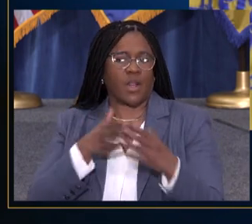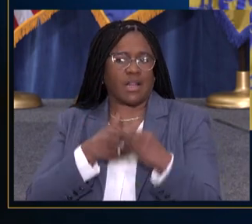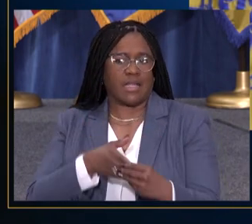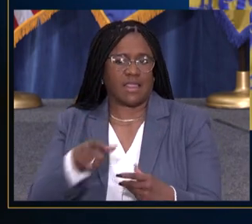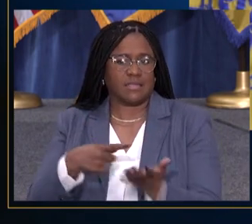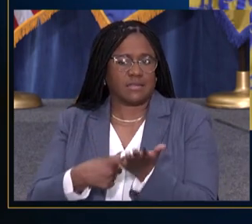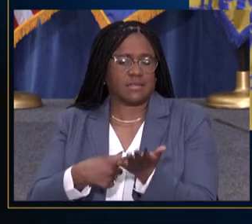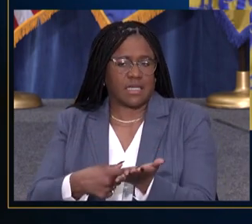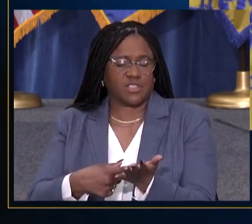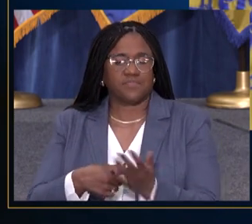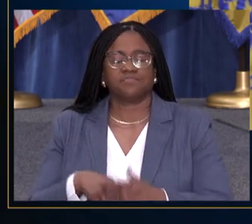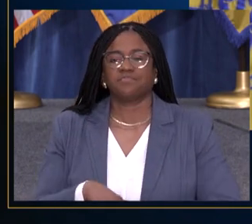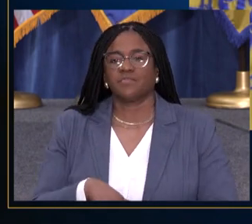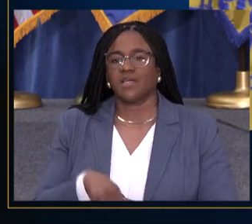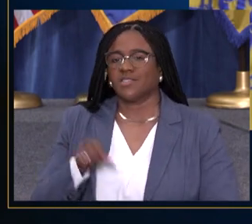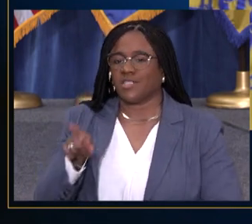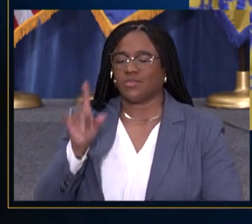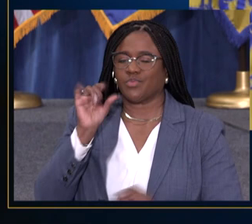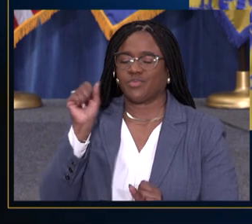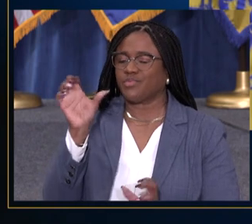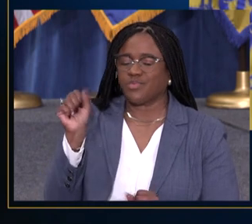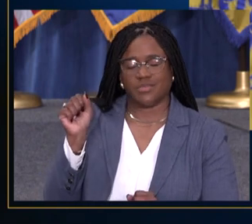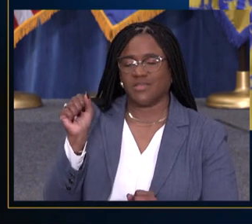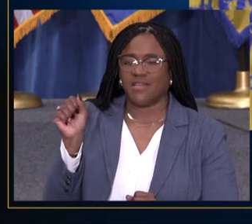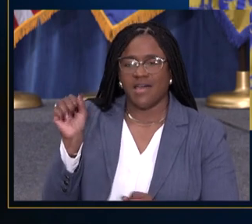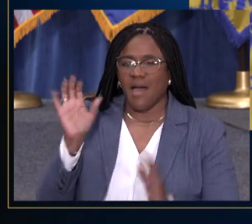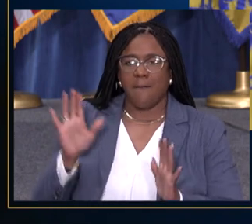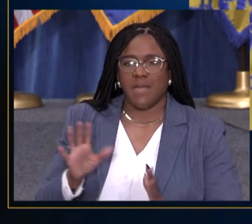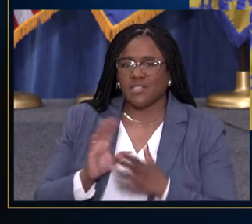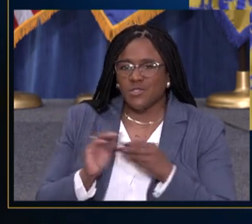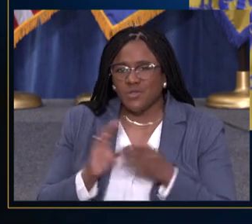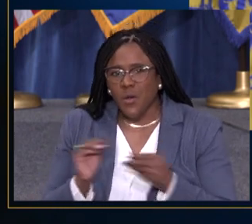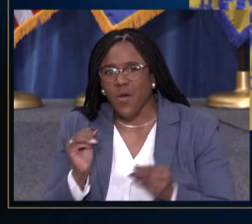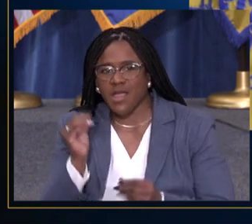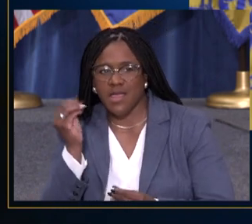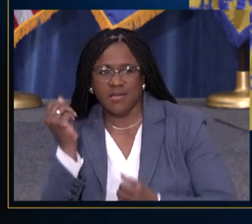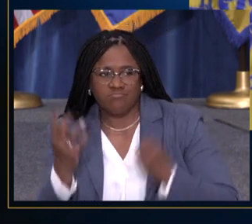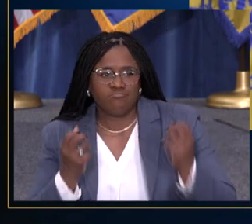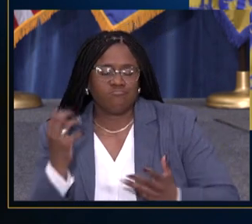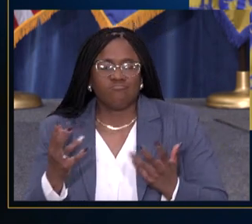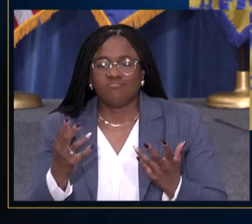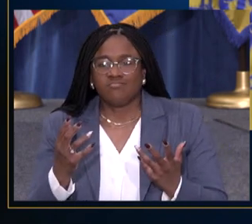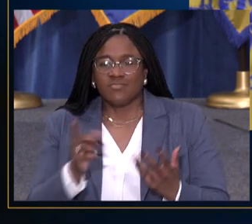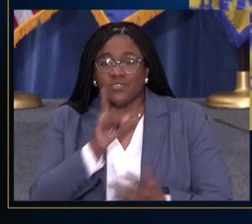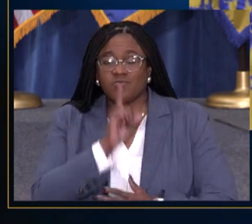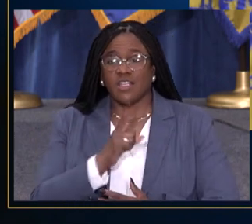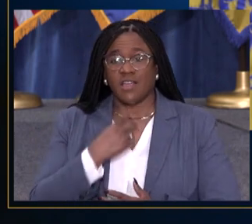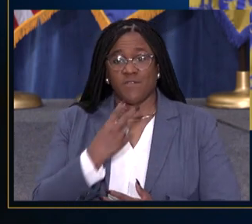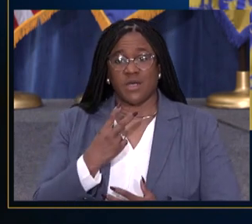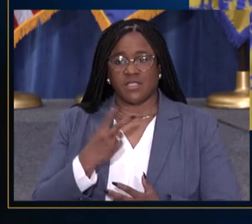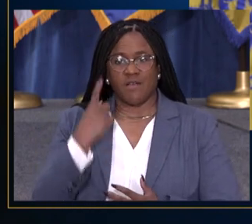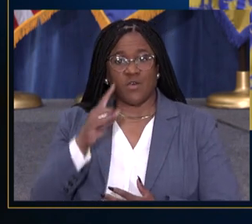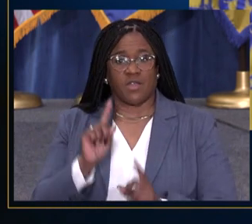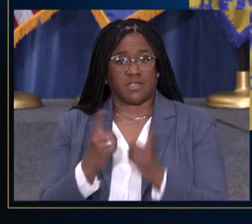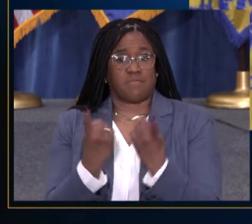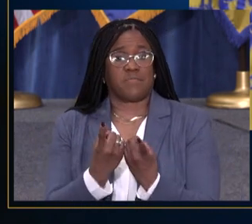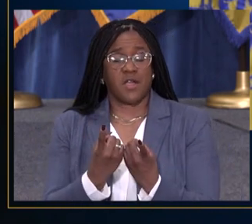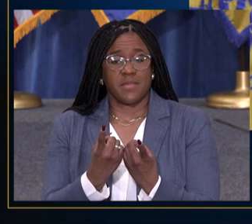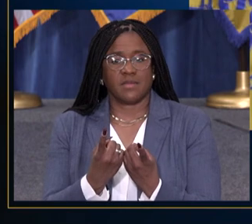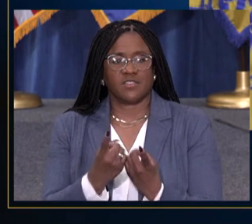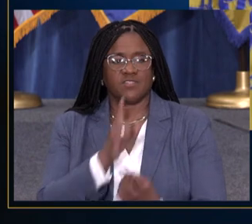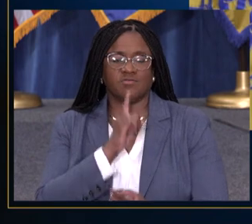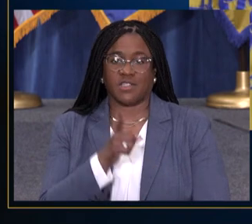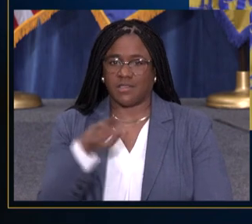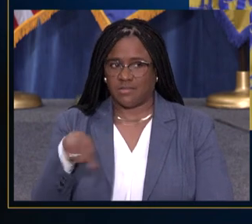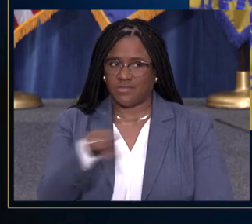discussion. She is an amazing storyteller, really is a voice for the department, and you're really